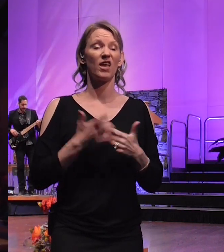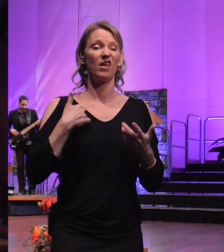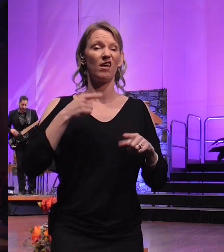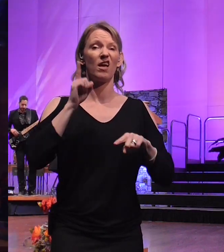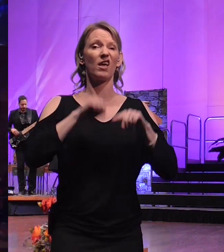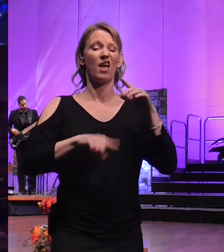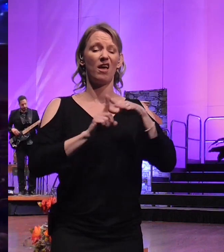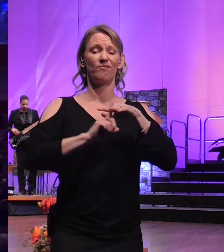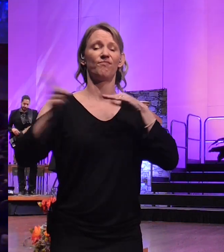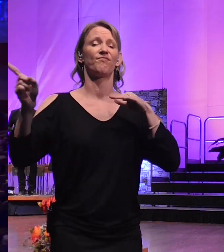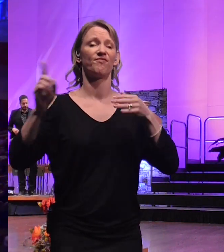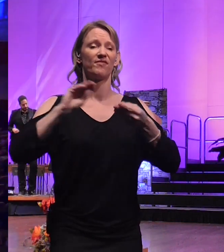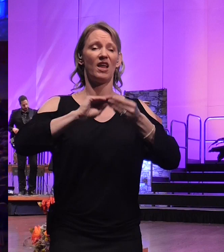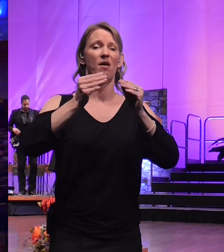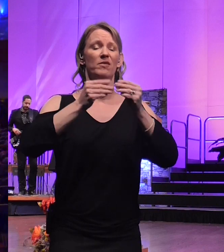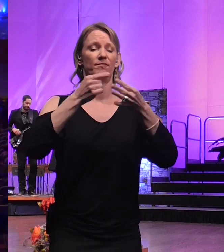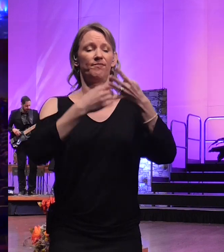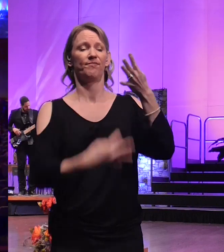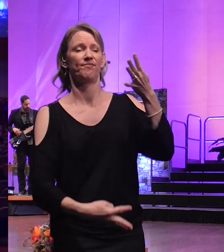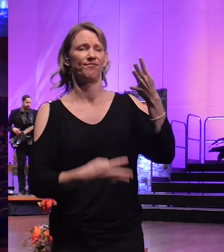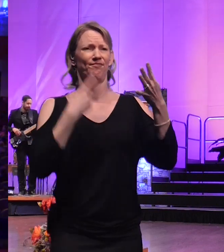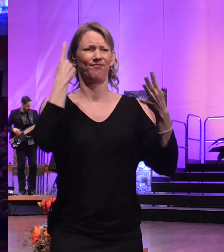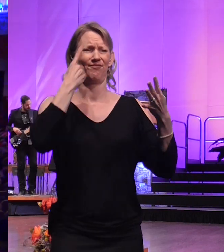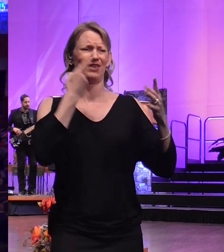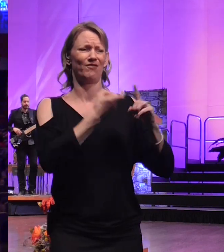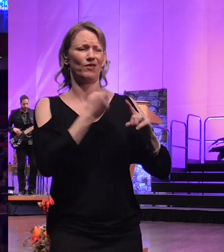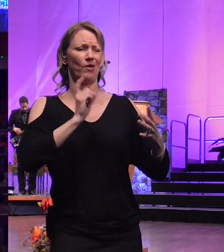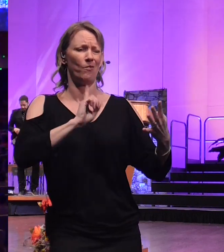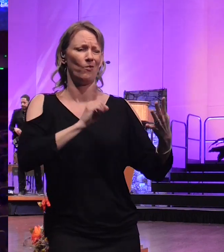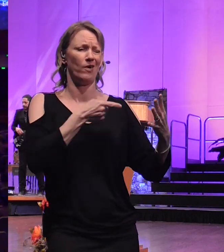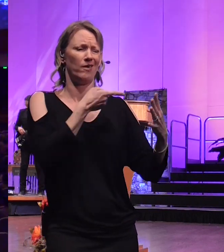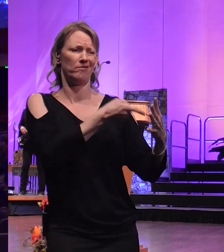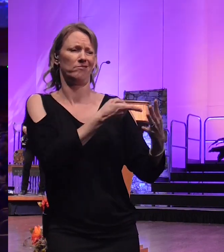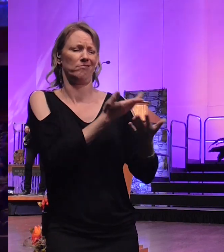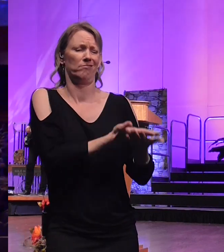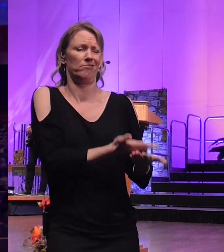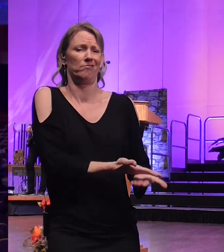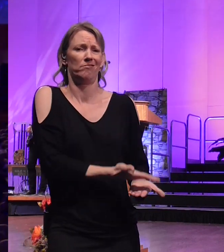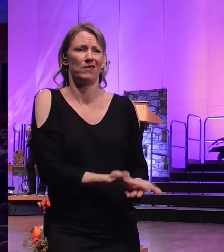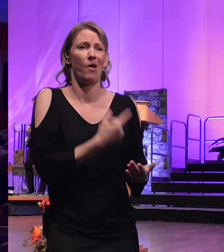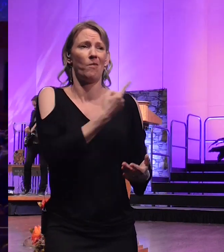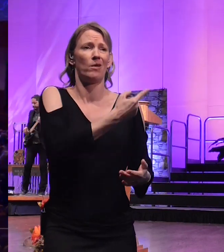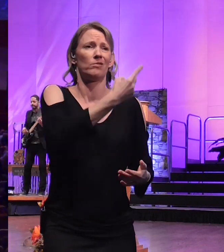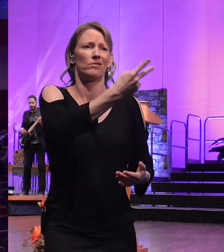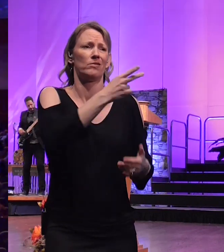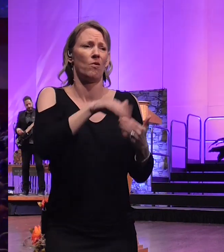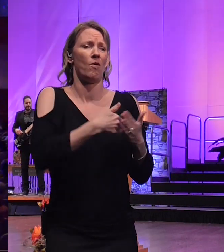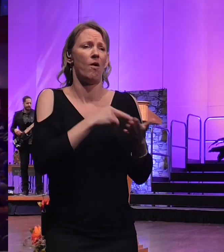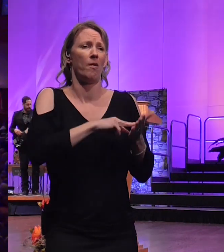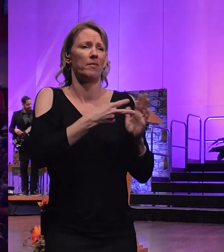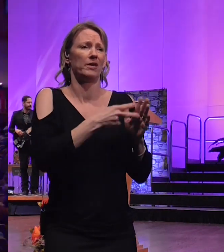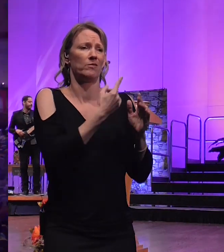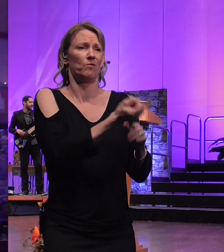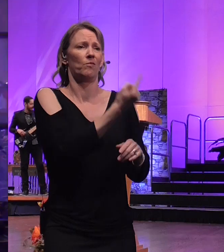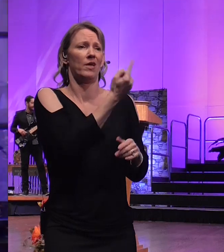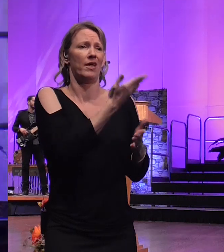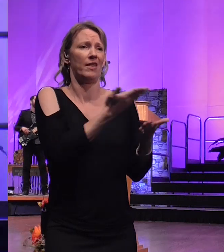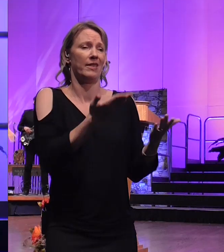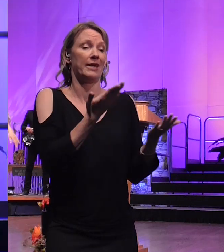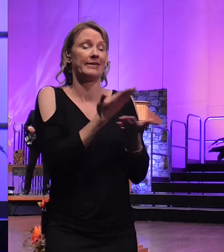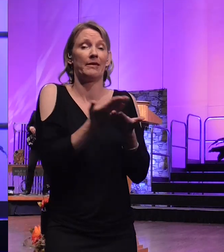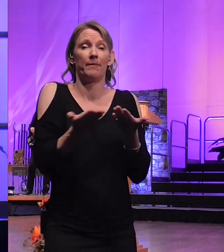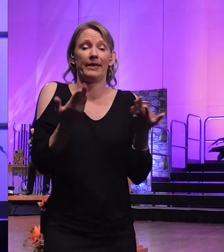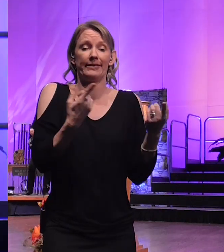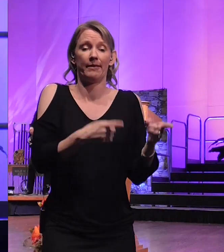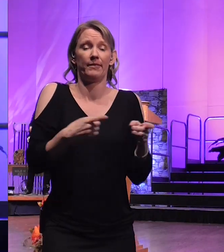Can't run away from the numbers, wonder where they come from. Ones, twos, they all mean one thing, something's